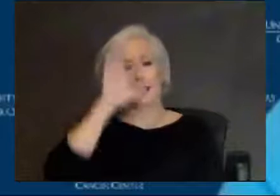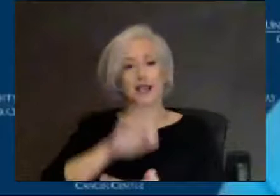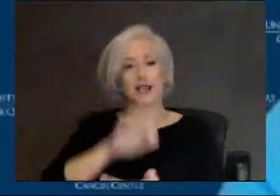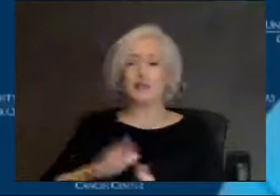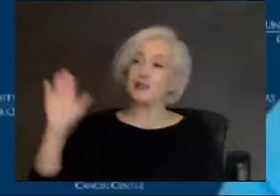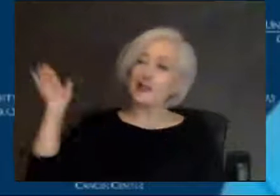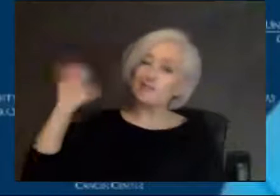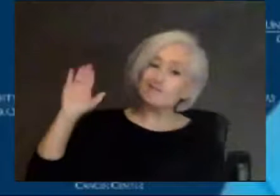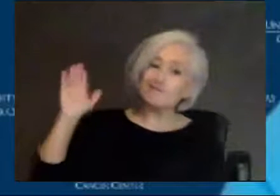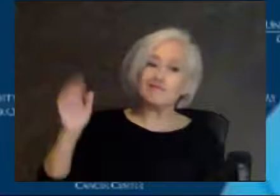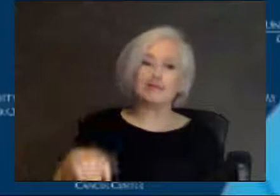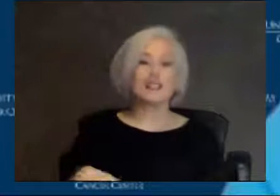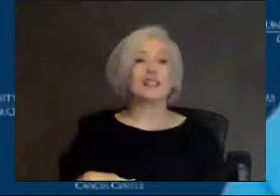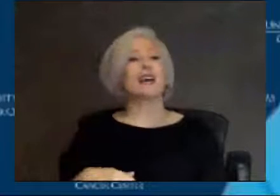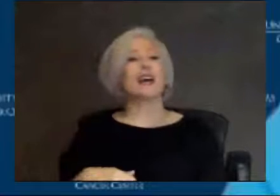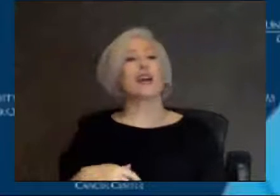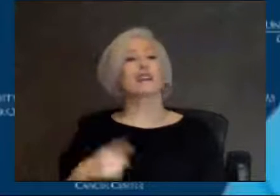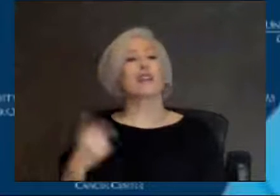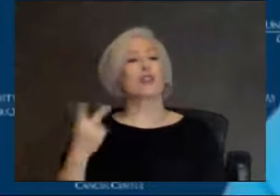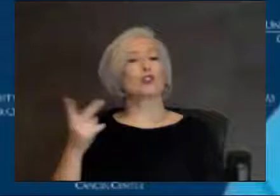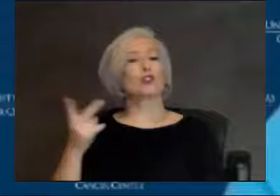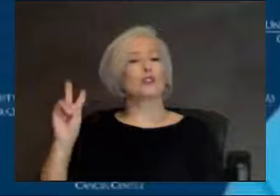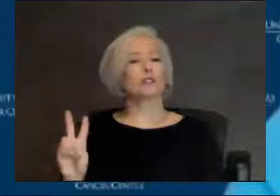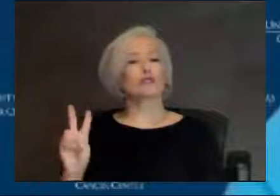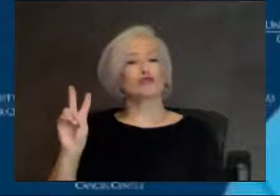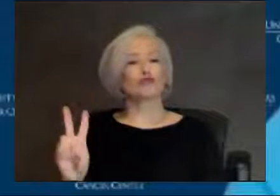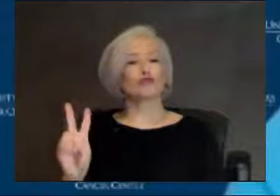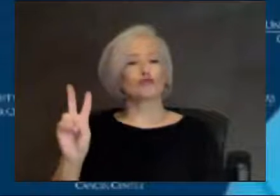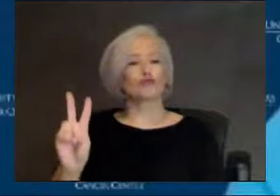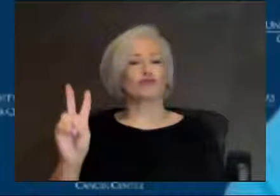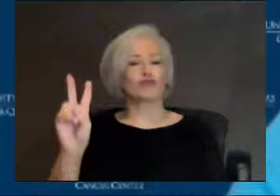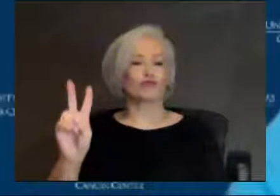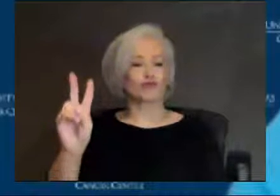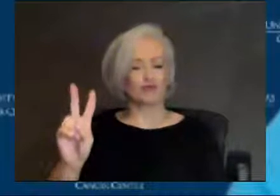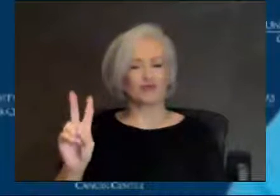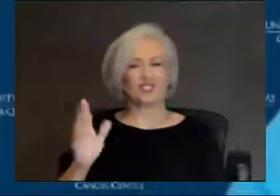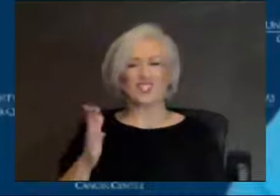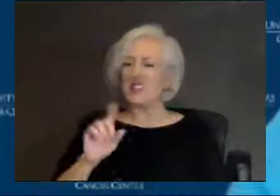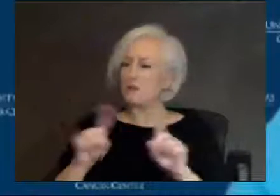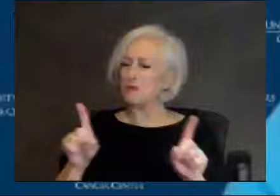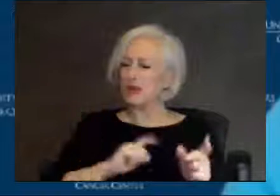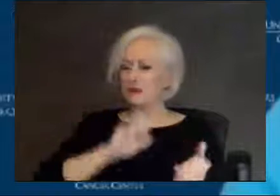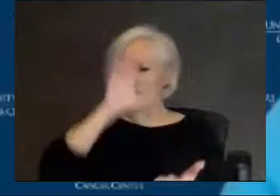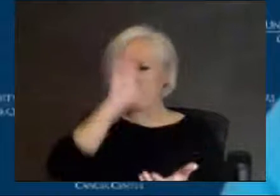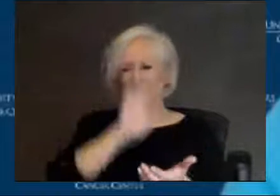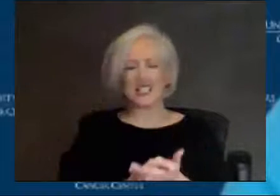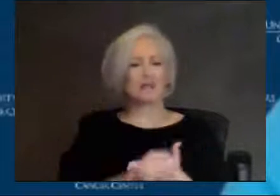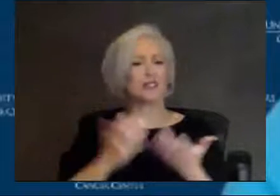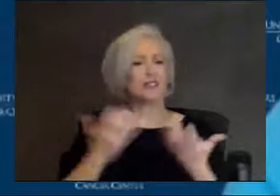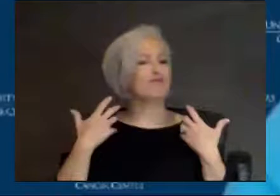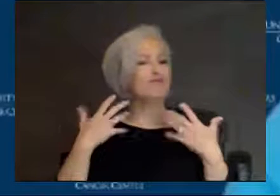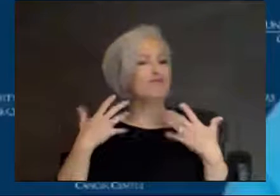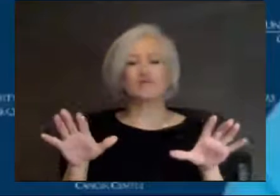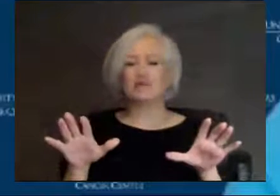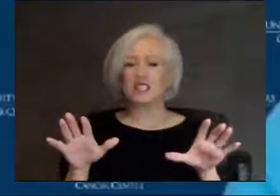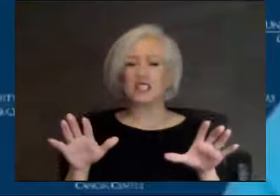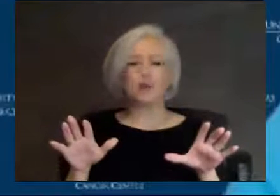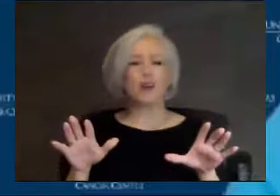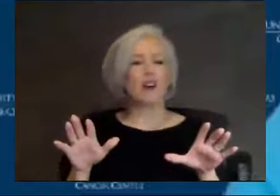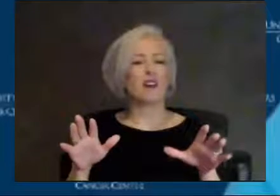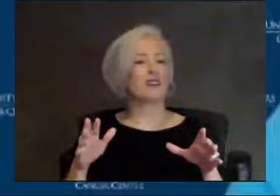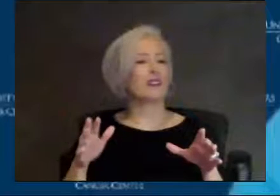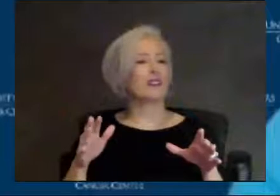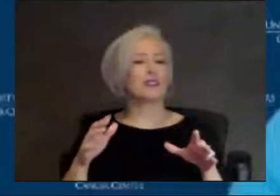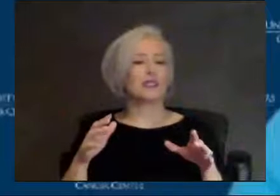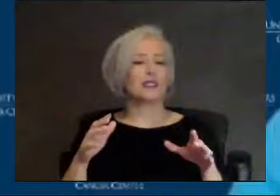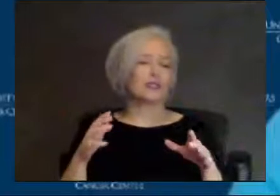didn't really feel up to doing any of the things that he normally enjoyed. He was very fatigued, and we started talking